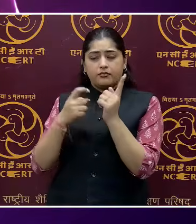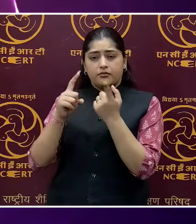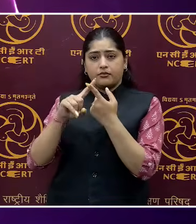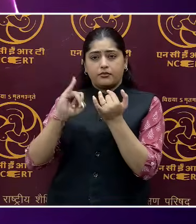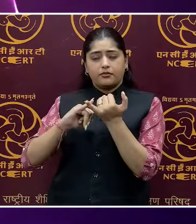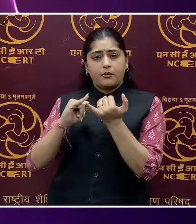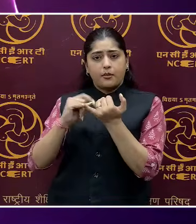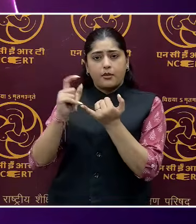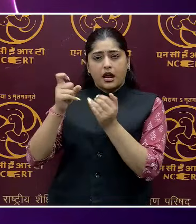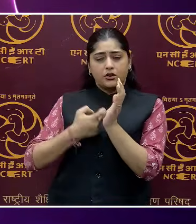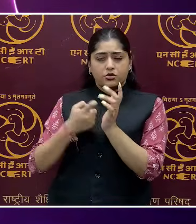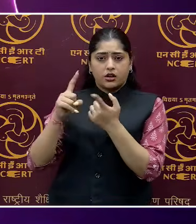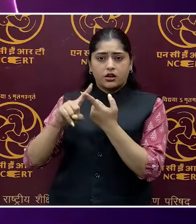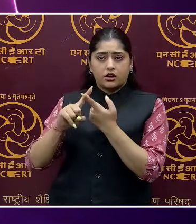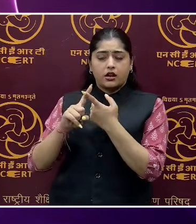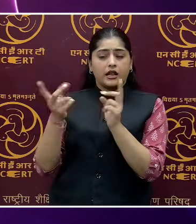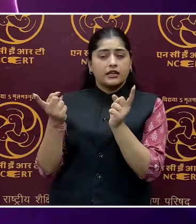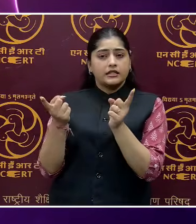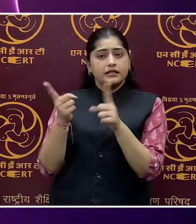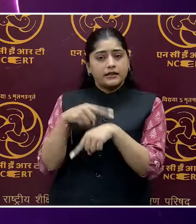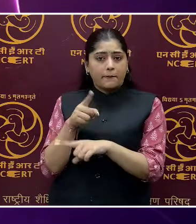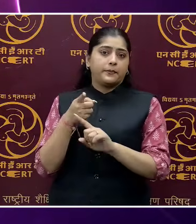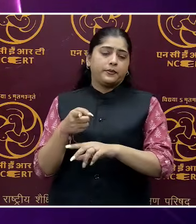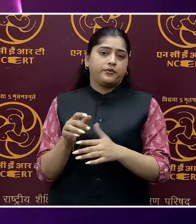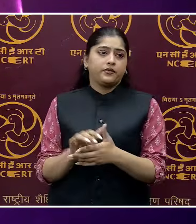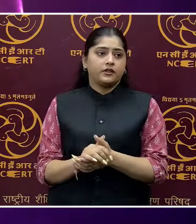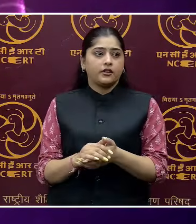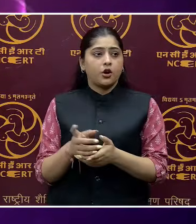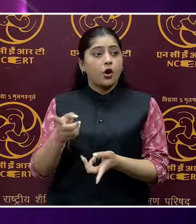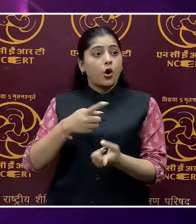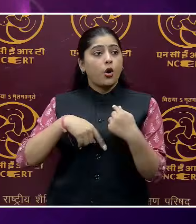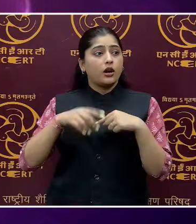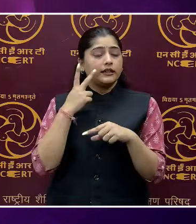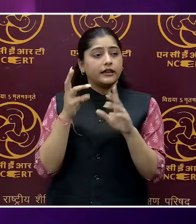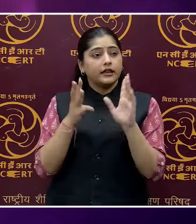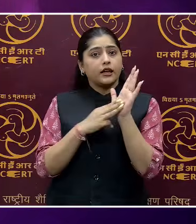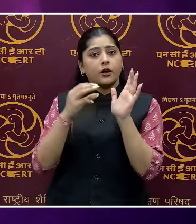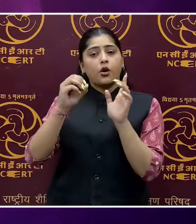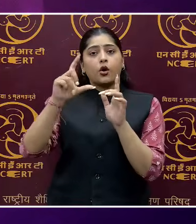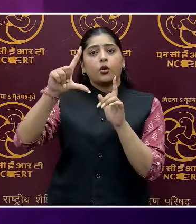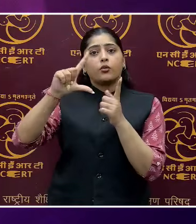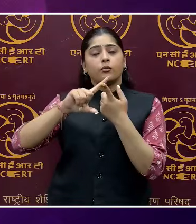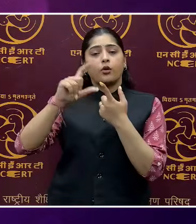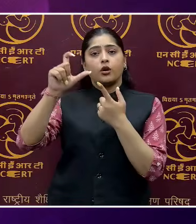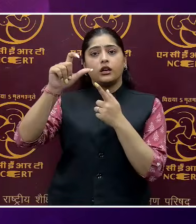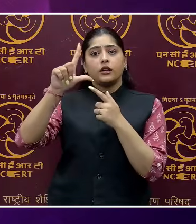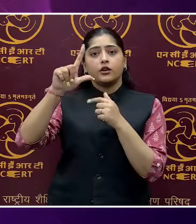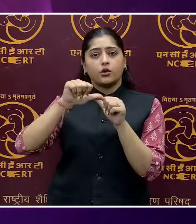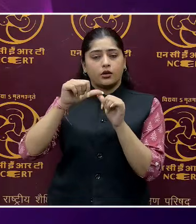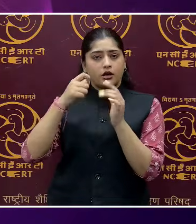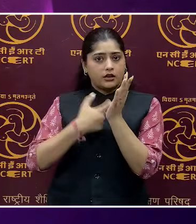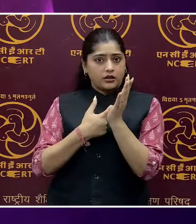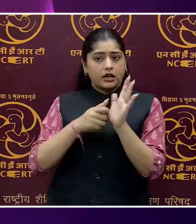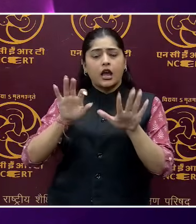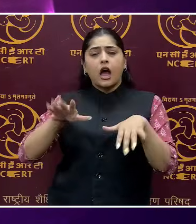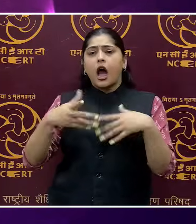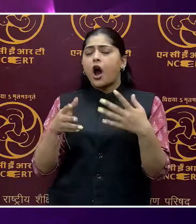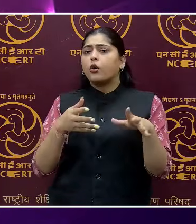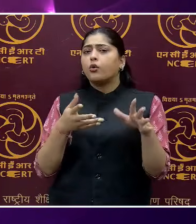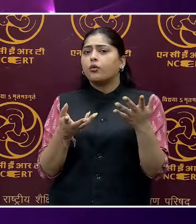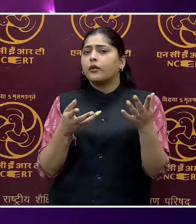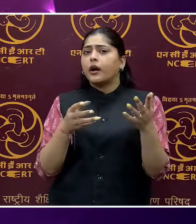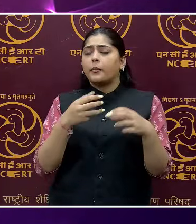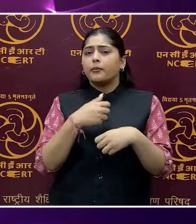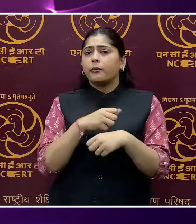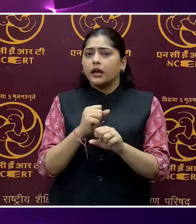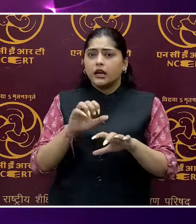constant. This is the diagram of arrangement of molecules in solid, liquid and gas. We can see from the